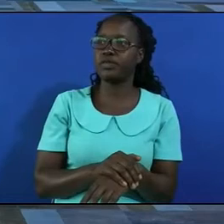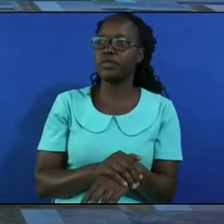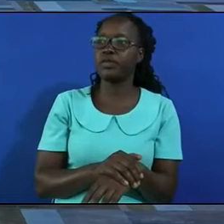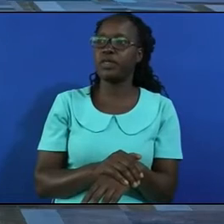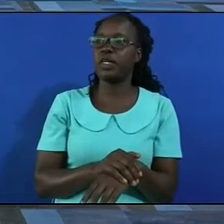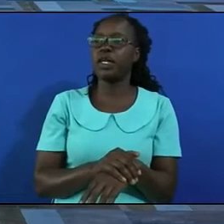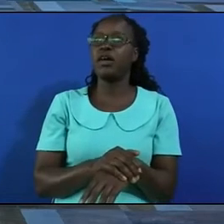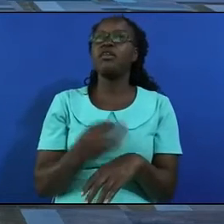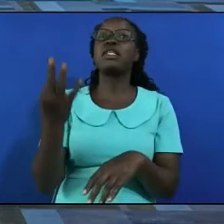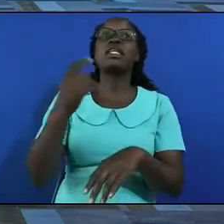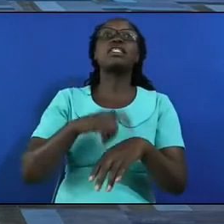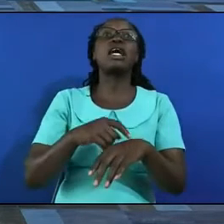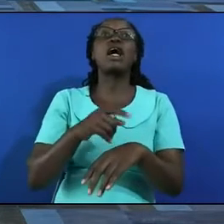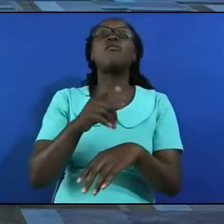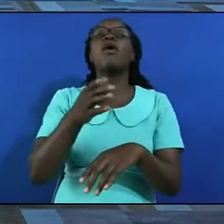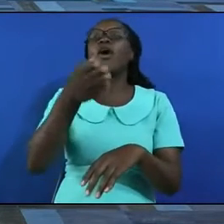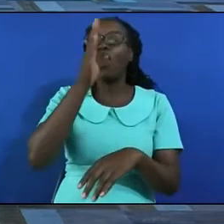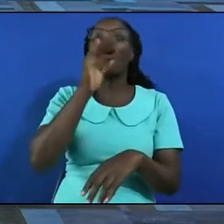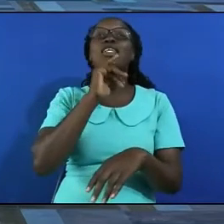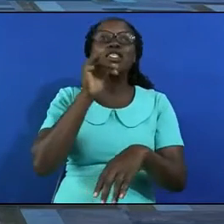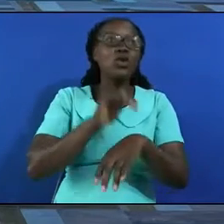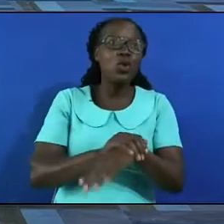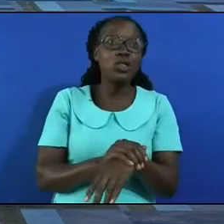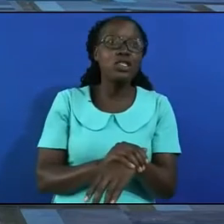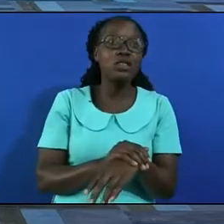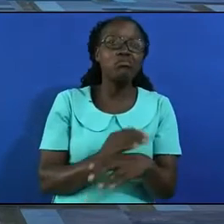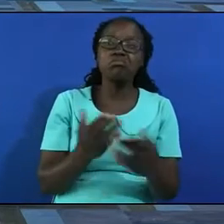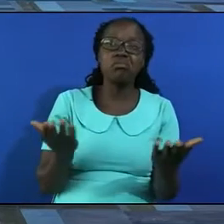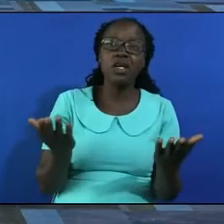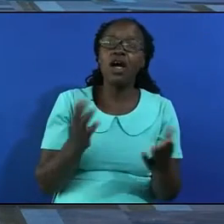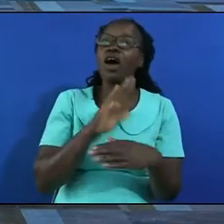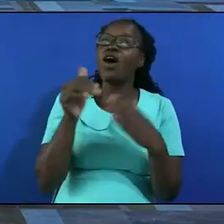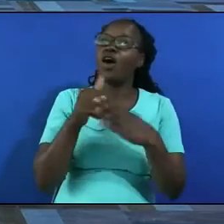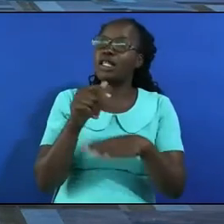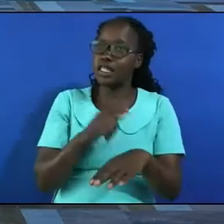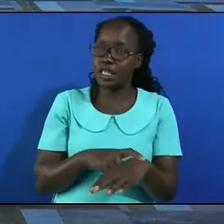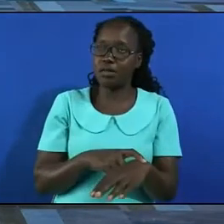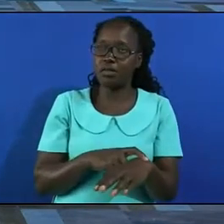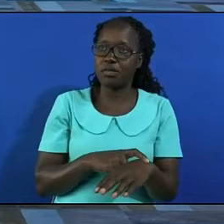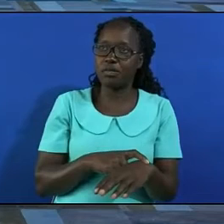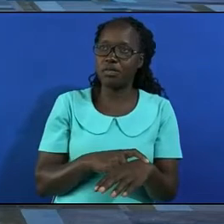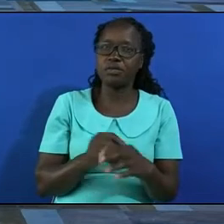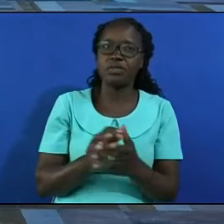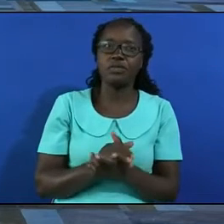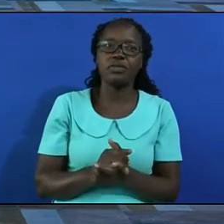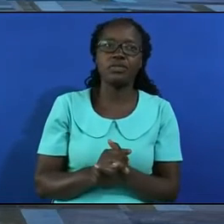For the third time, God is good. And all the time.